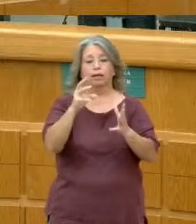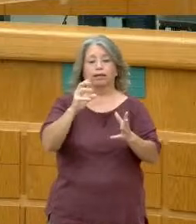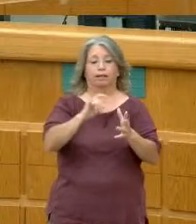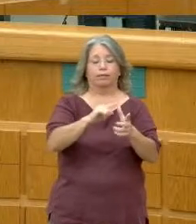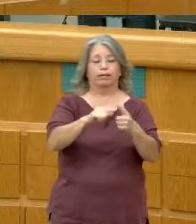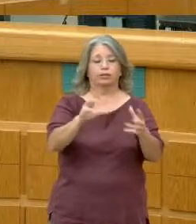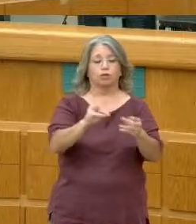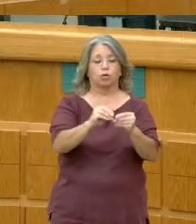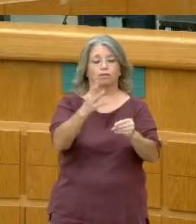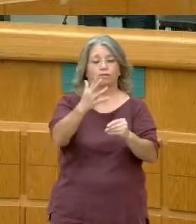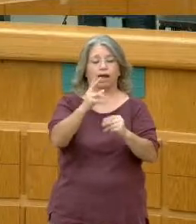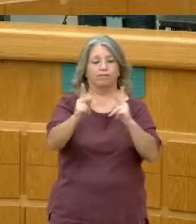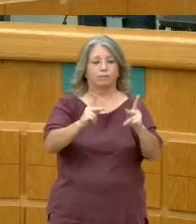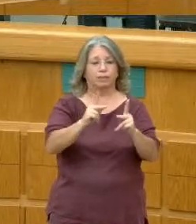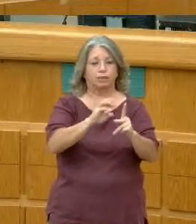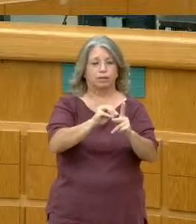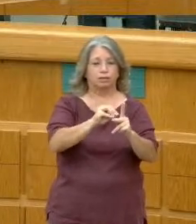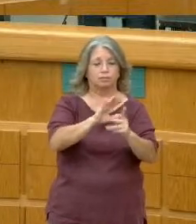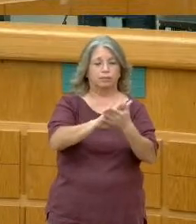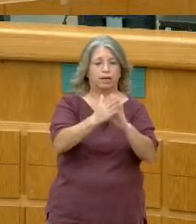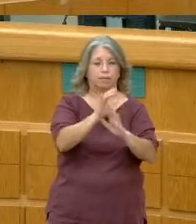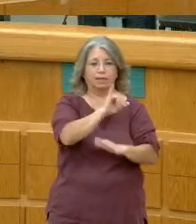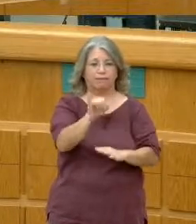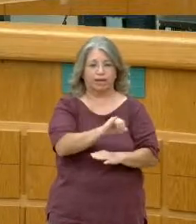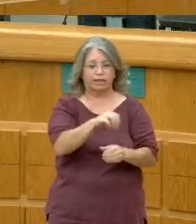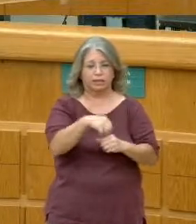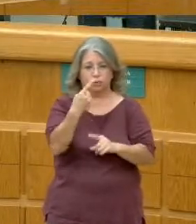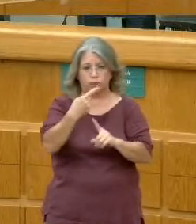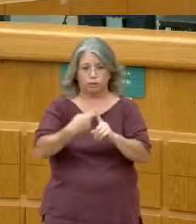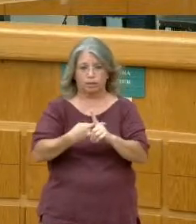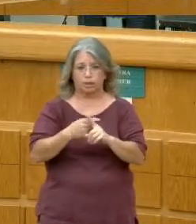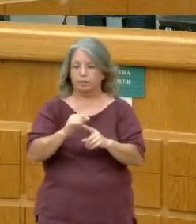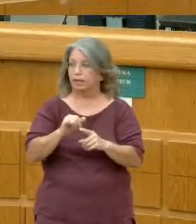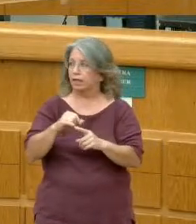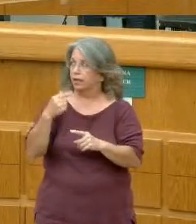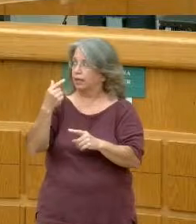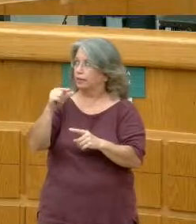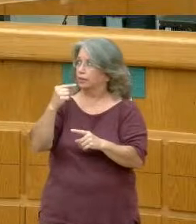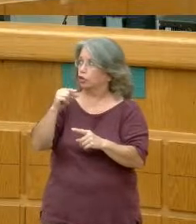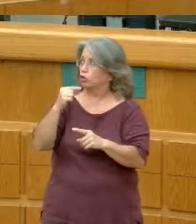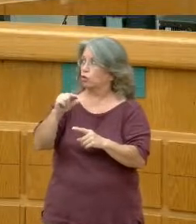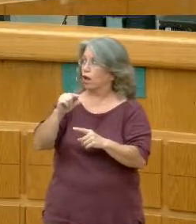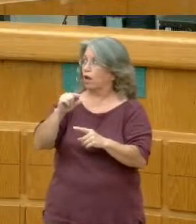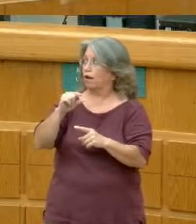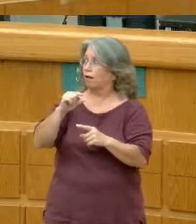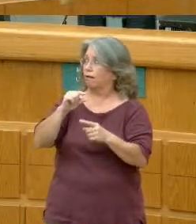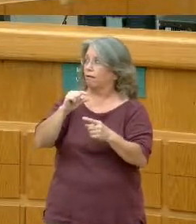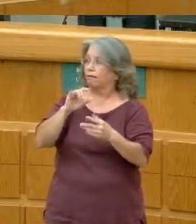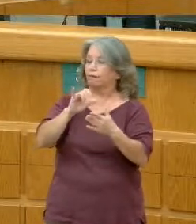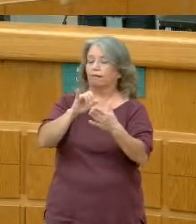The gray areas in the background are what it would be if we were at a transmission rate of 3, which we were